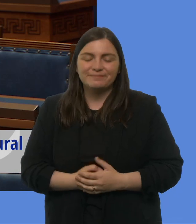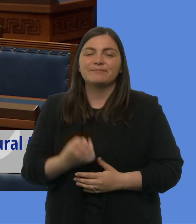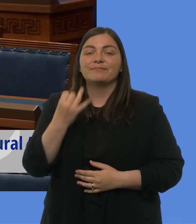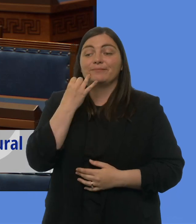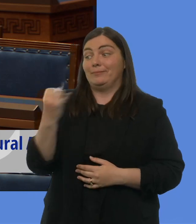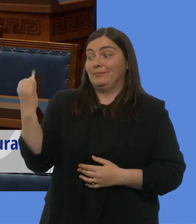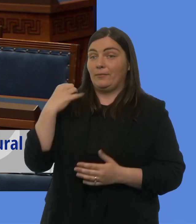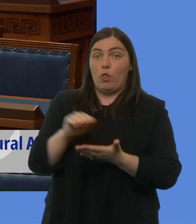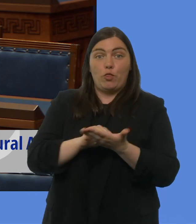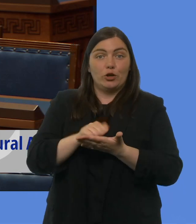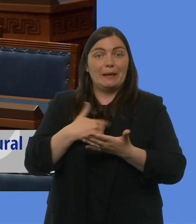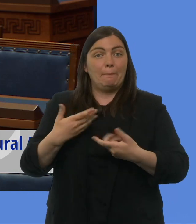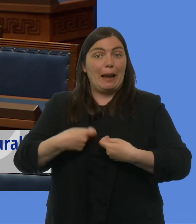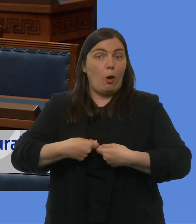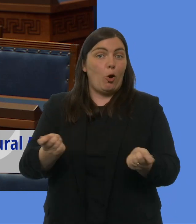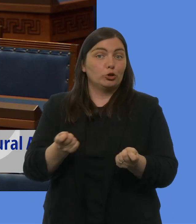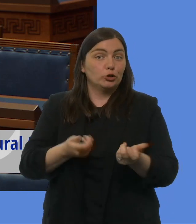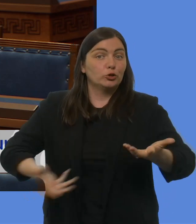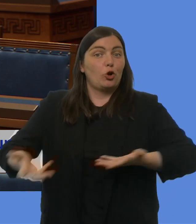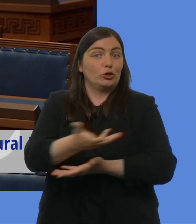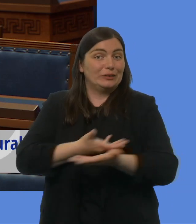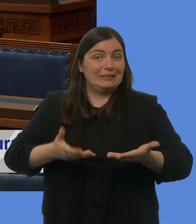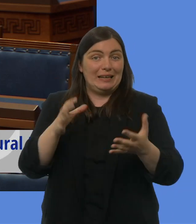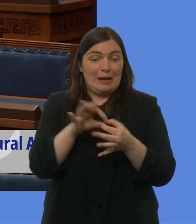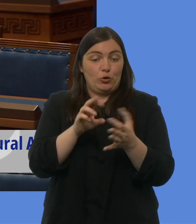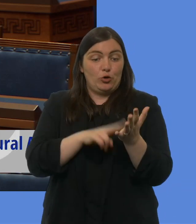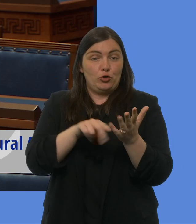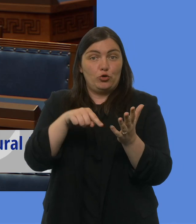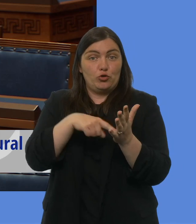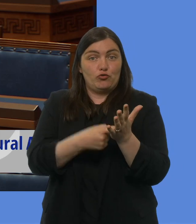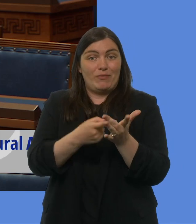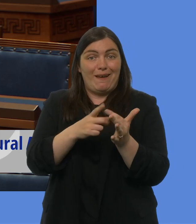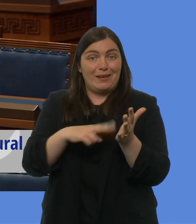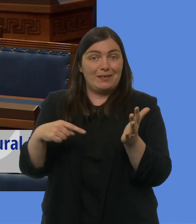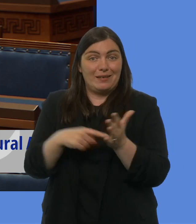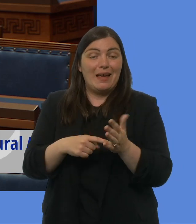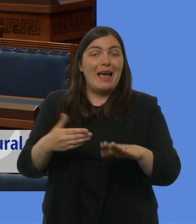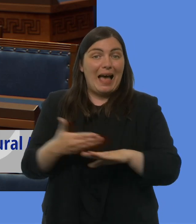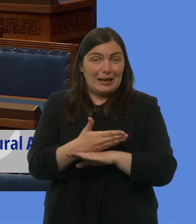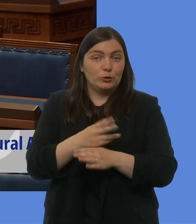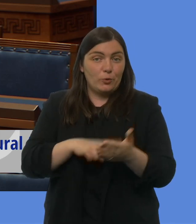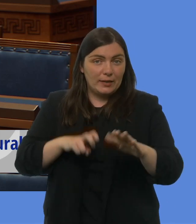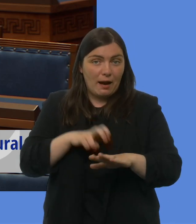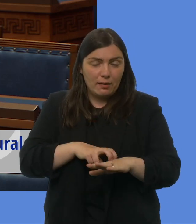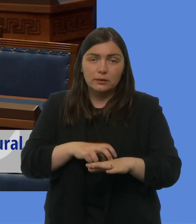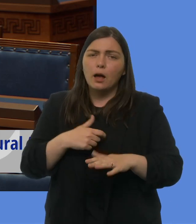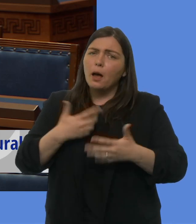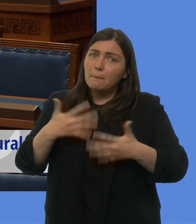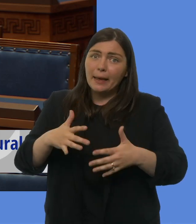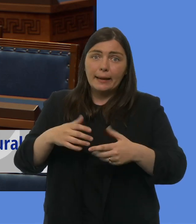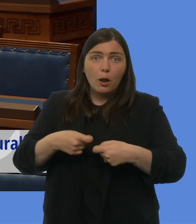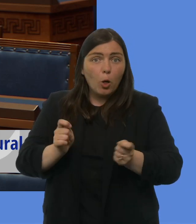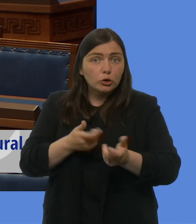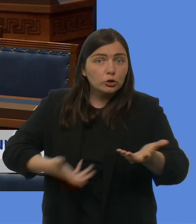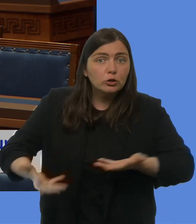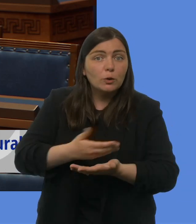Action Programme for Northern Ireland, and it's important I set out why I have just done that. It is a legal requirement to do it. We also should be aware